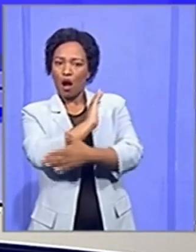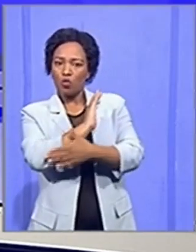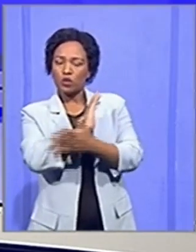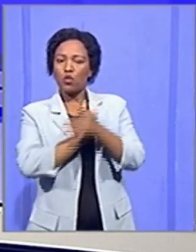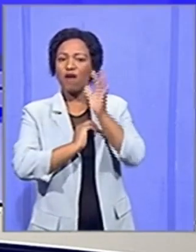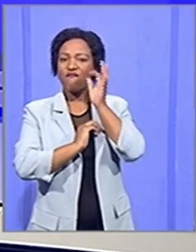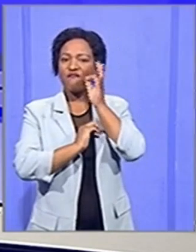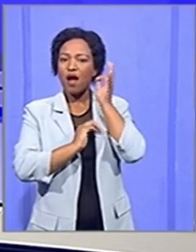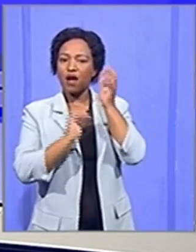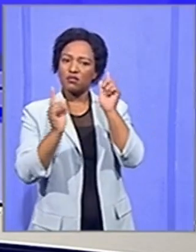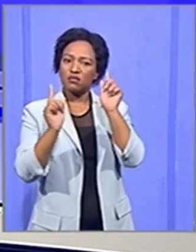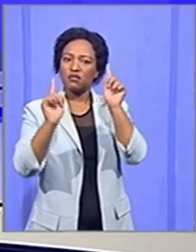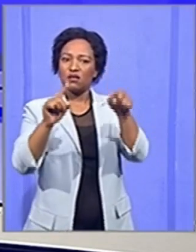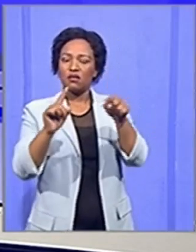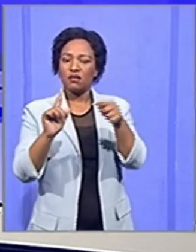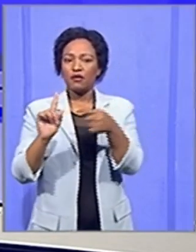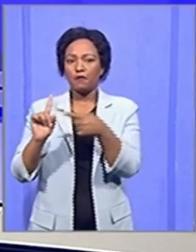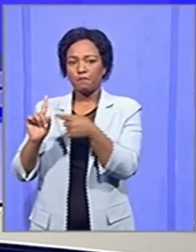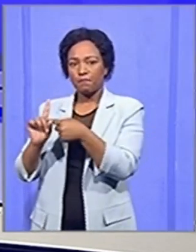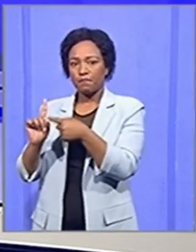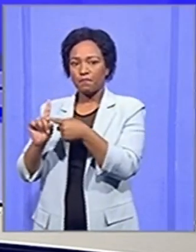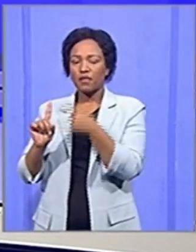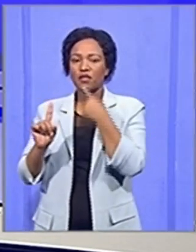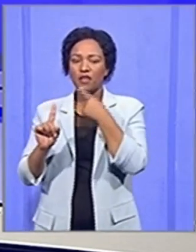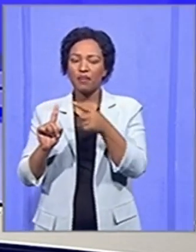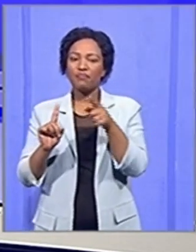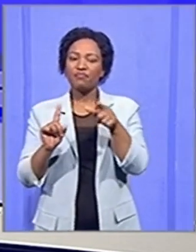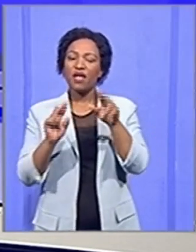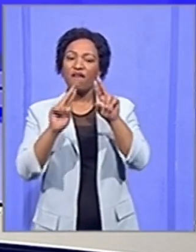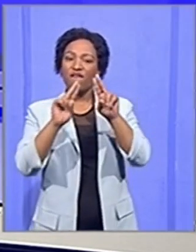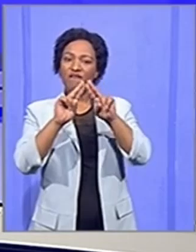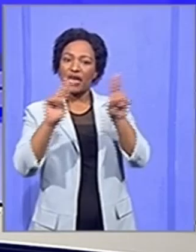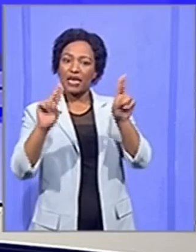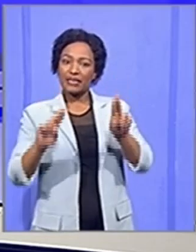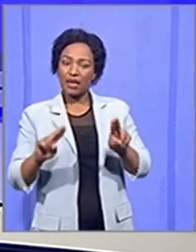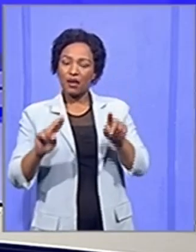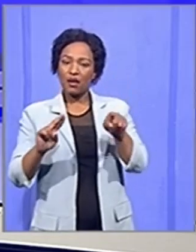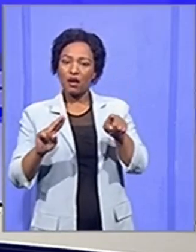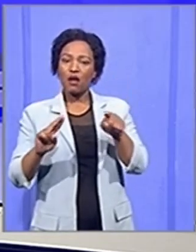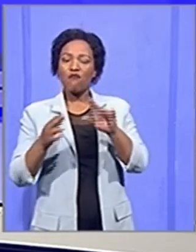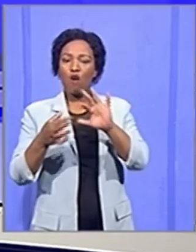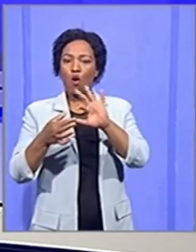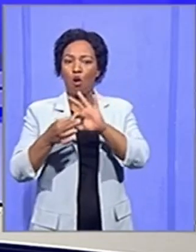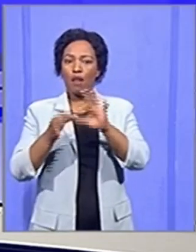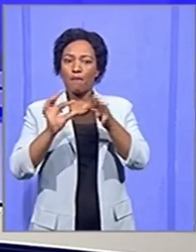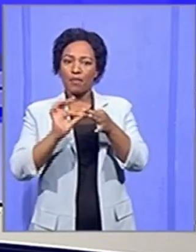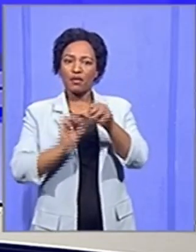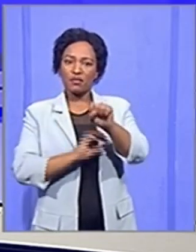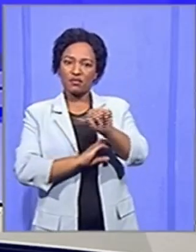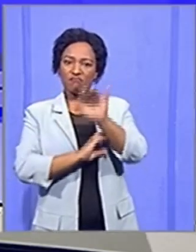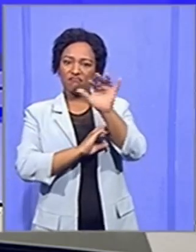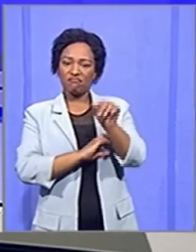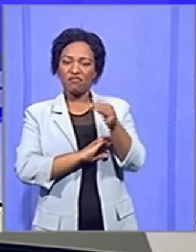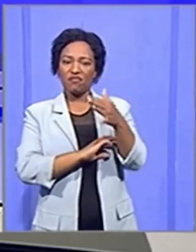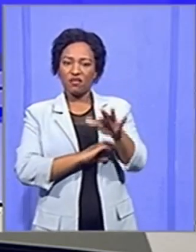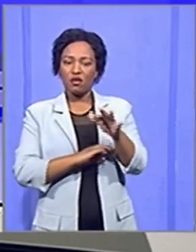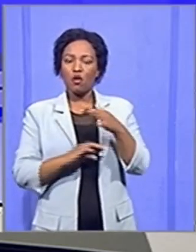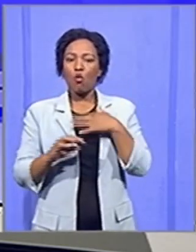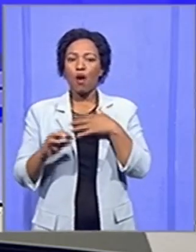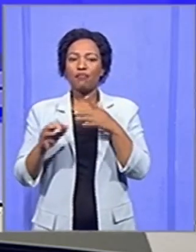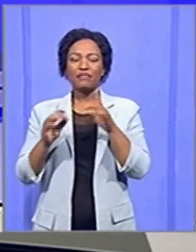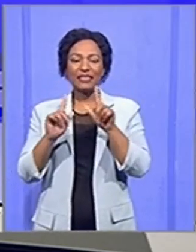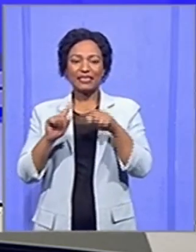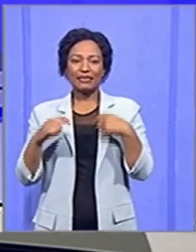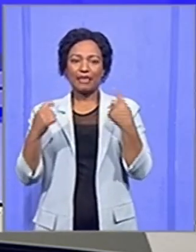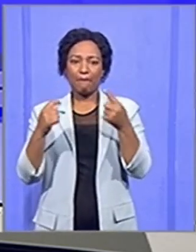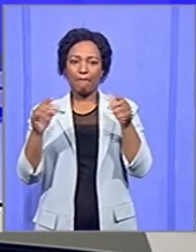buile morago ga fa komiti ya Confederation ya metshameko le di-Olympic ya Aforika Borwa e sena go dira kitsiso ya setlhopha sa